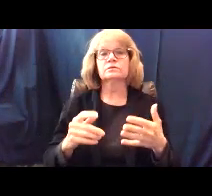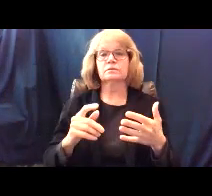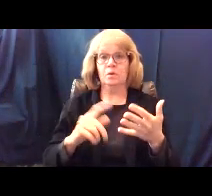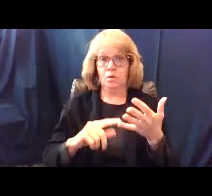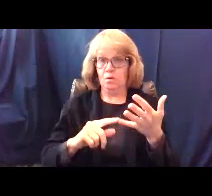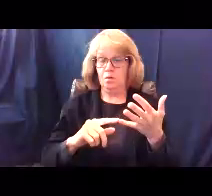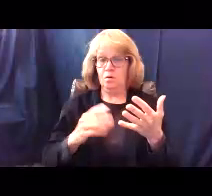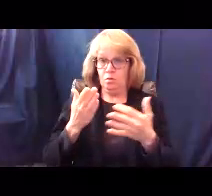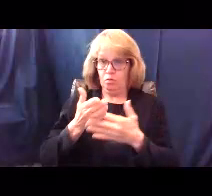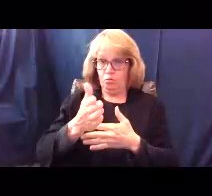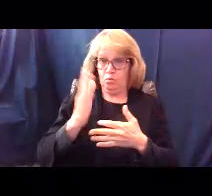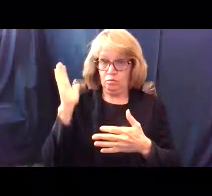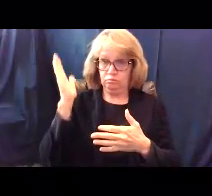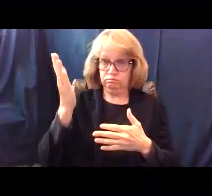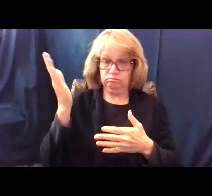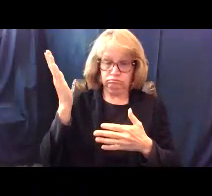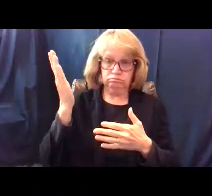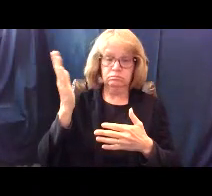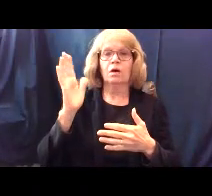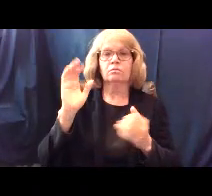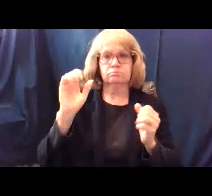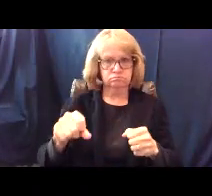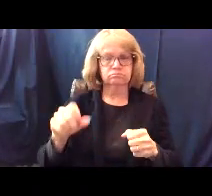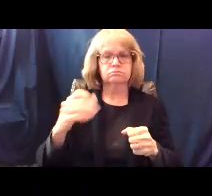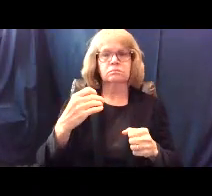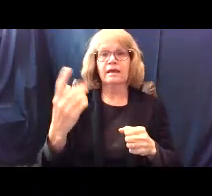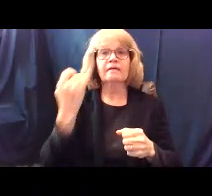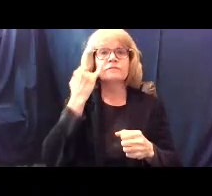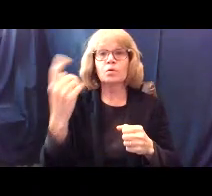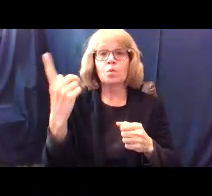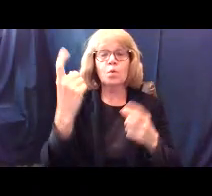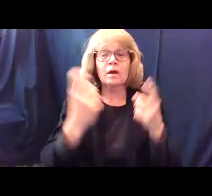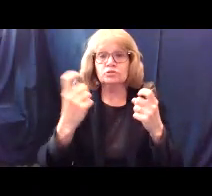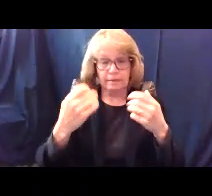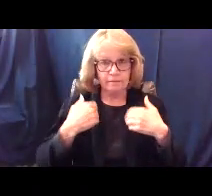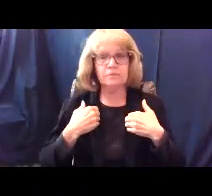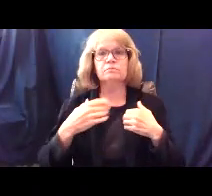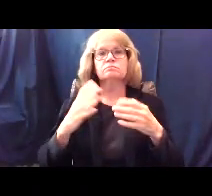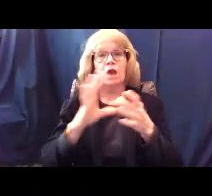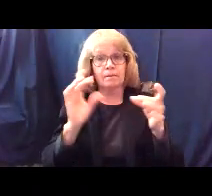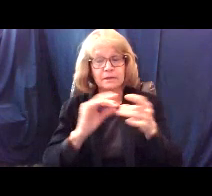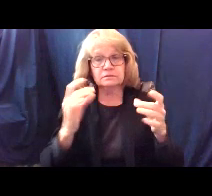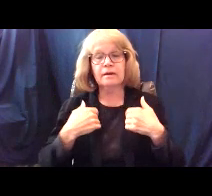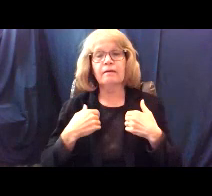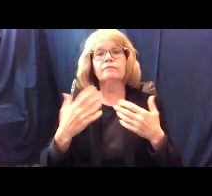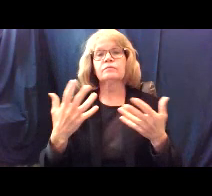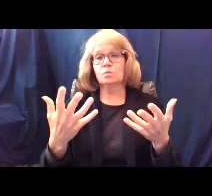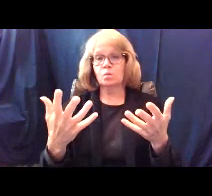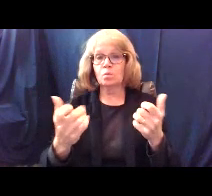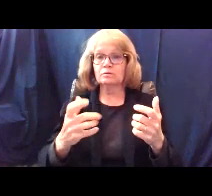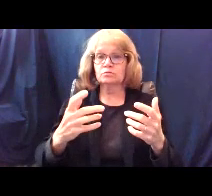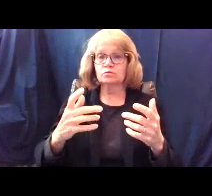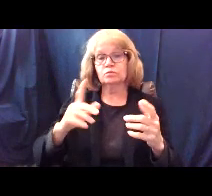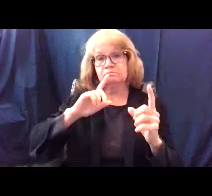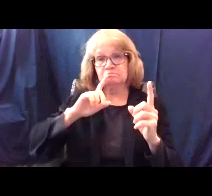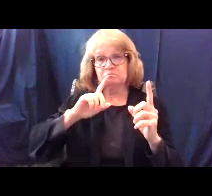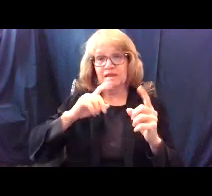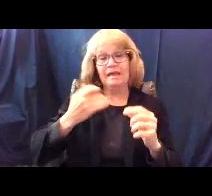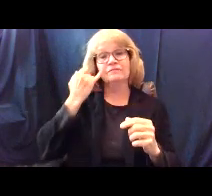will allow for questions. So if you have questions, if you have comments, if you'd like to answer questions that I